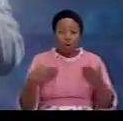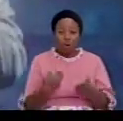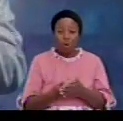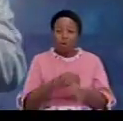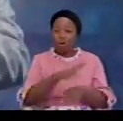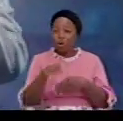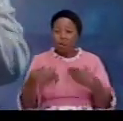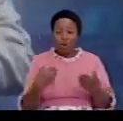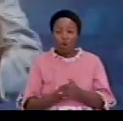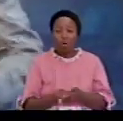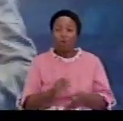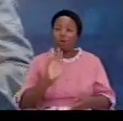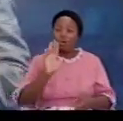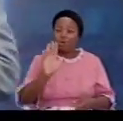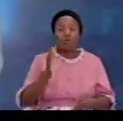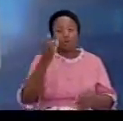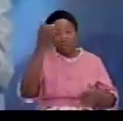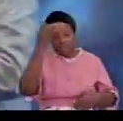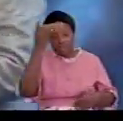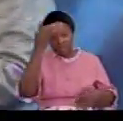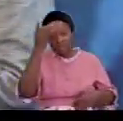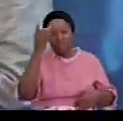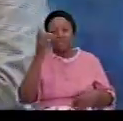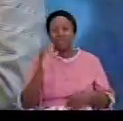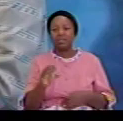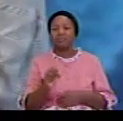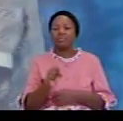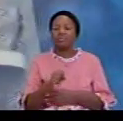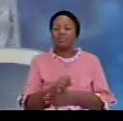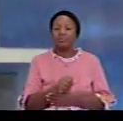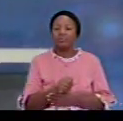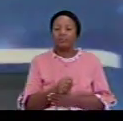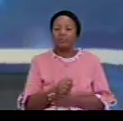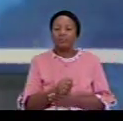all thy diseases?